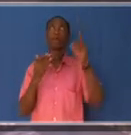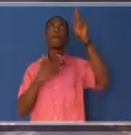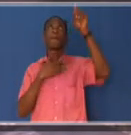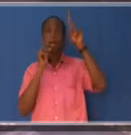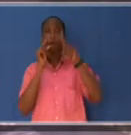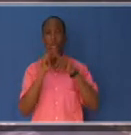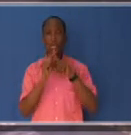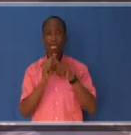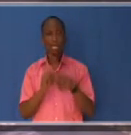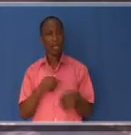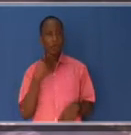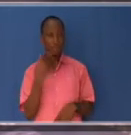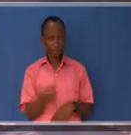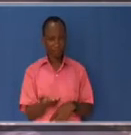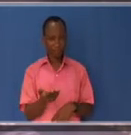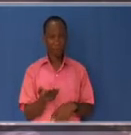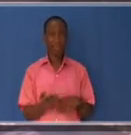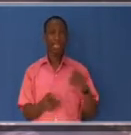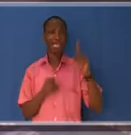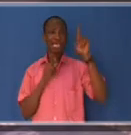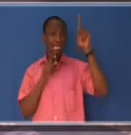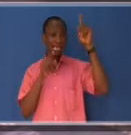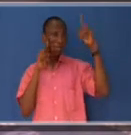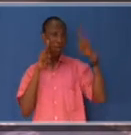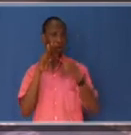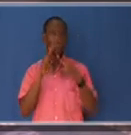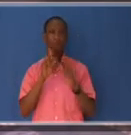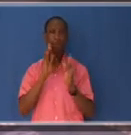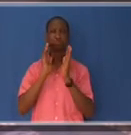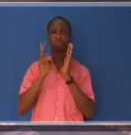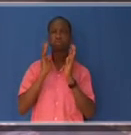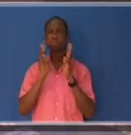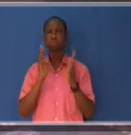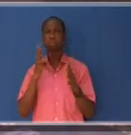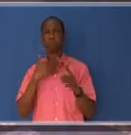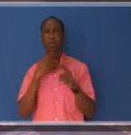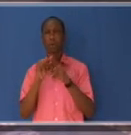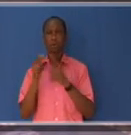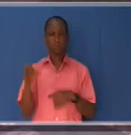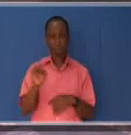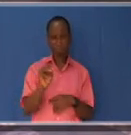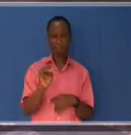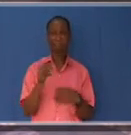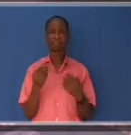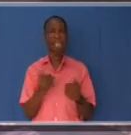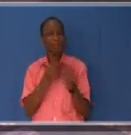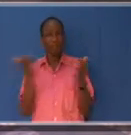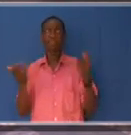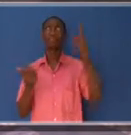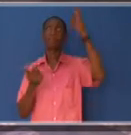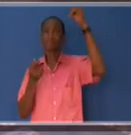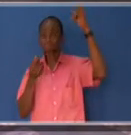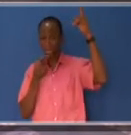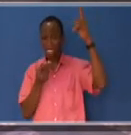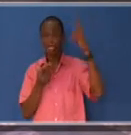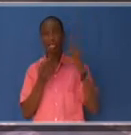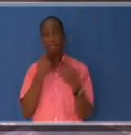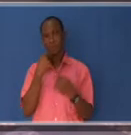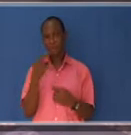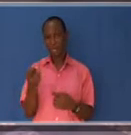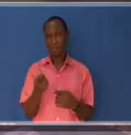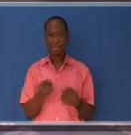put my words in his mouth, and he shall speak to them all that I command him. And it